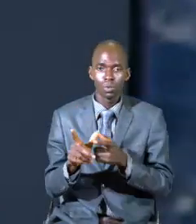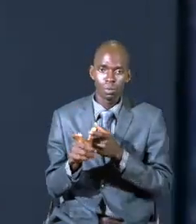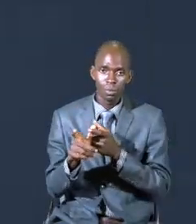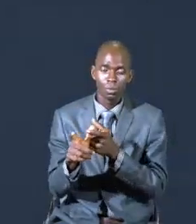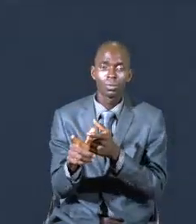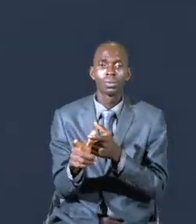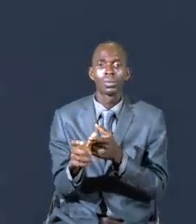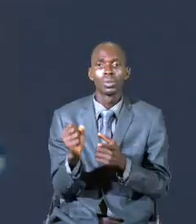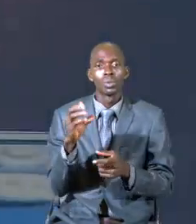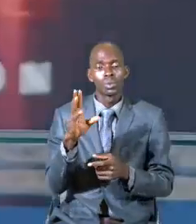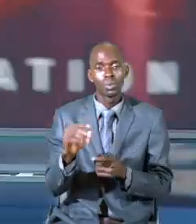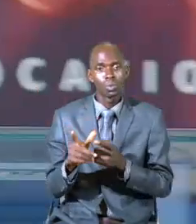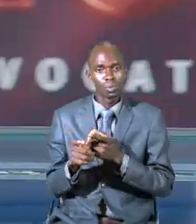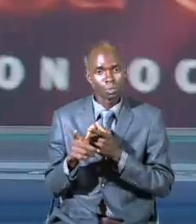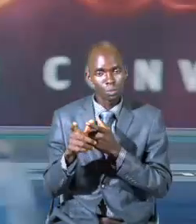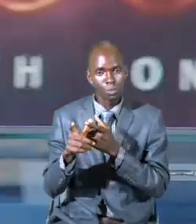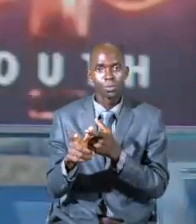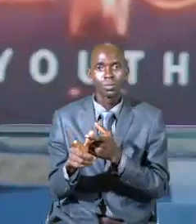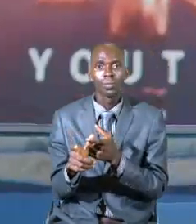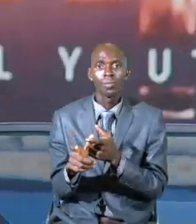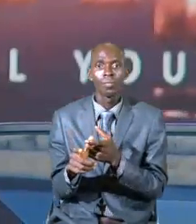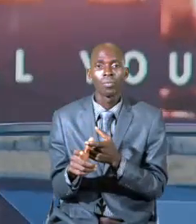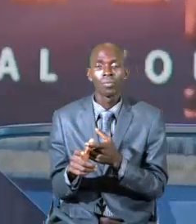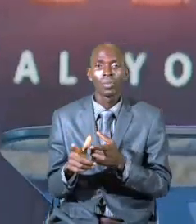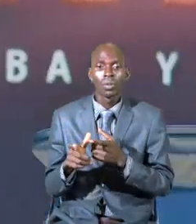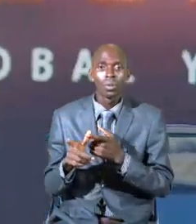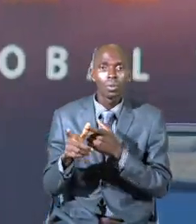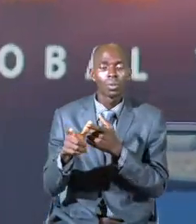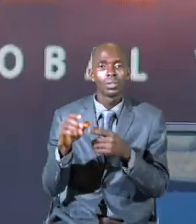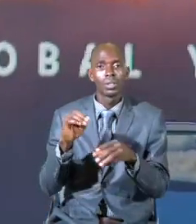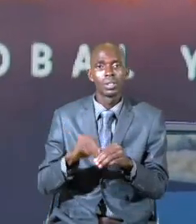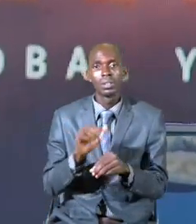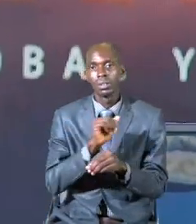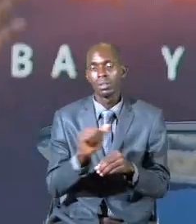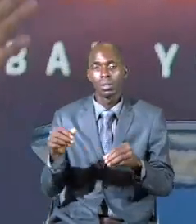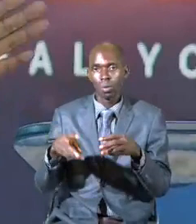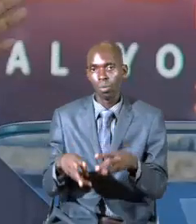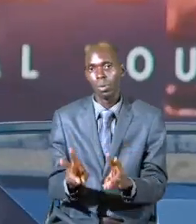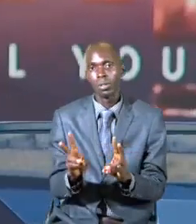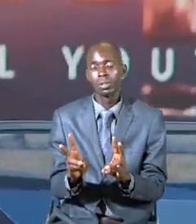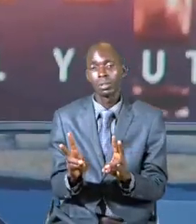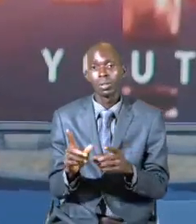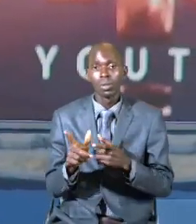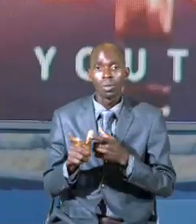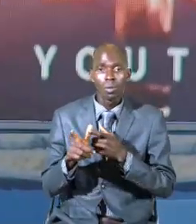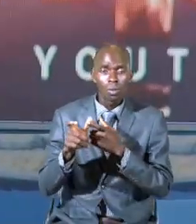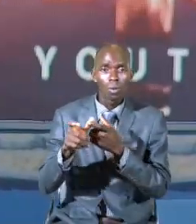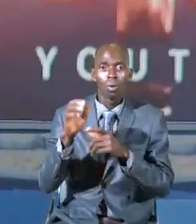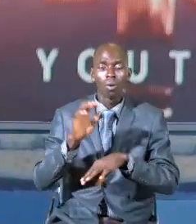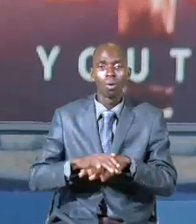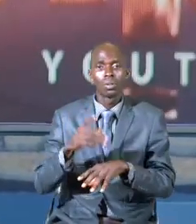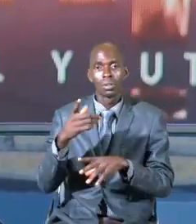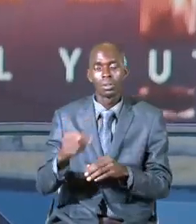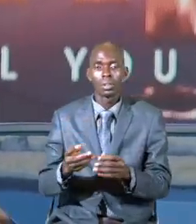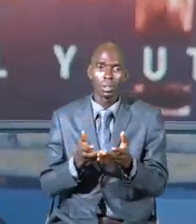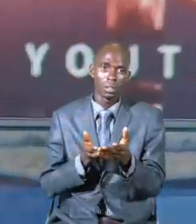So run. Run in such a way. Run on the right